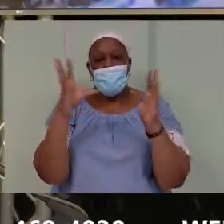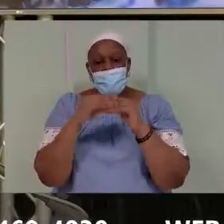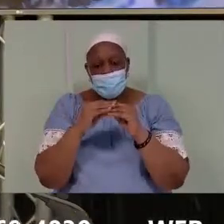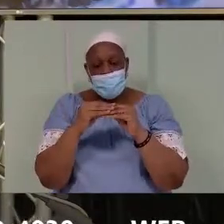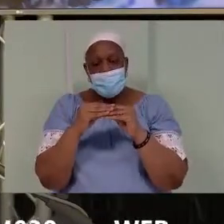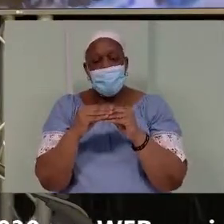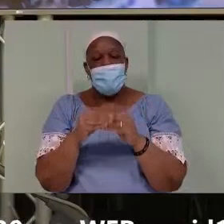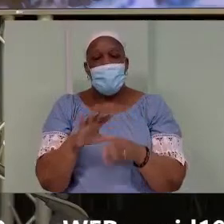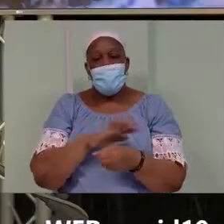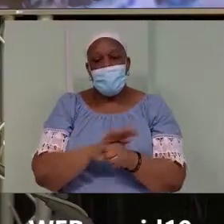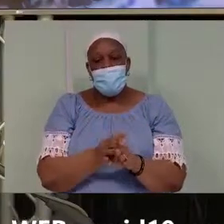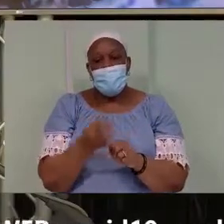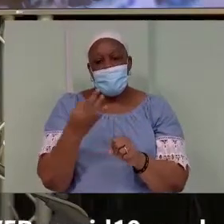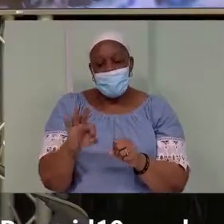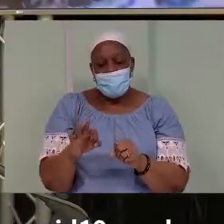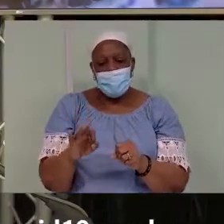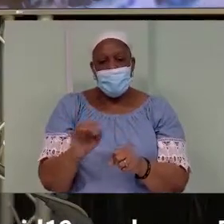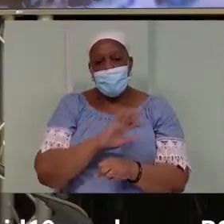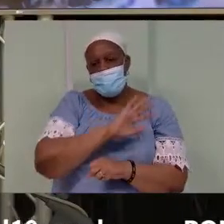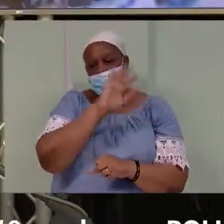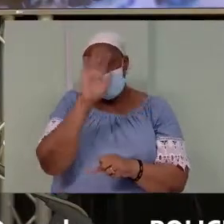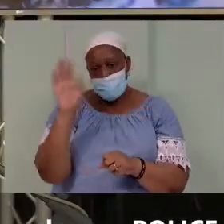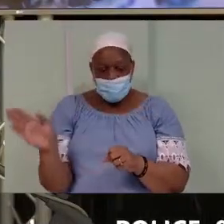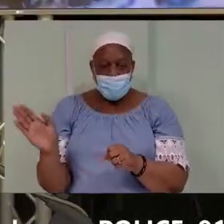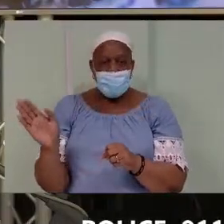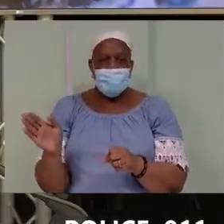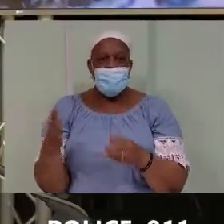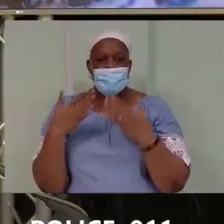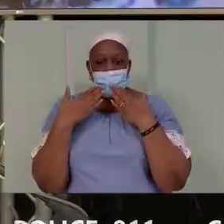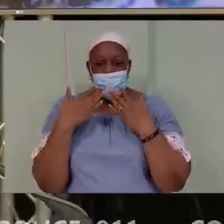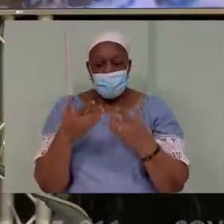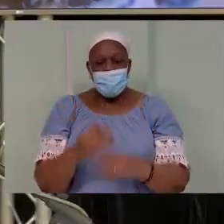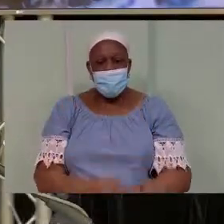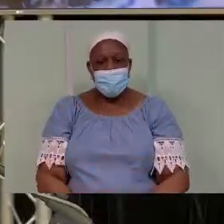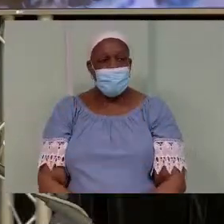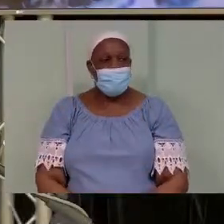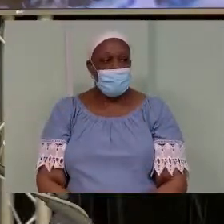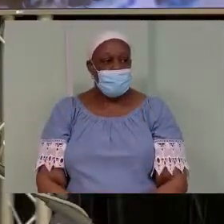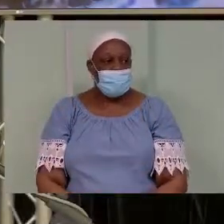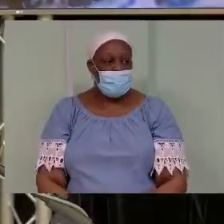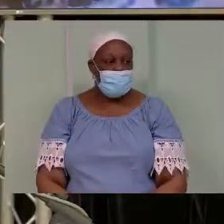press briefing. Until then, take care. I am Les Roy Williams.